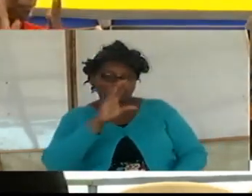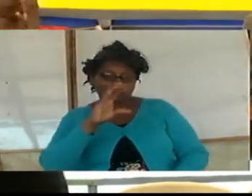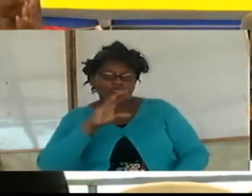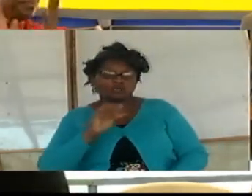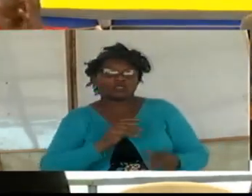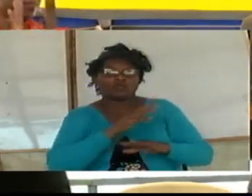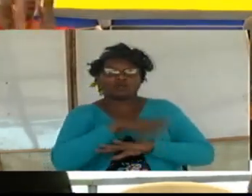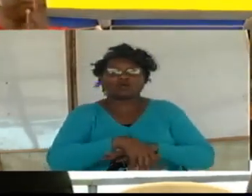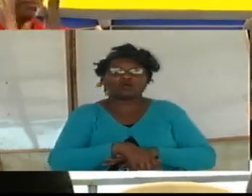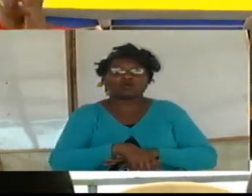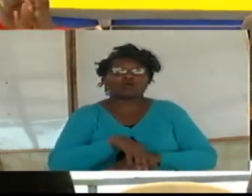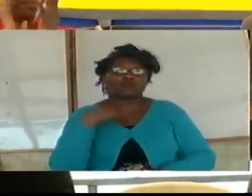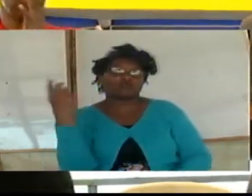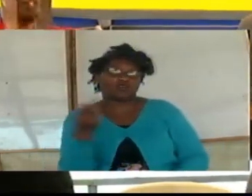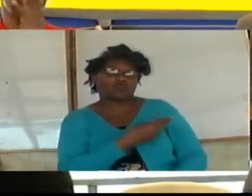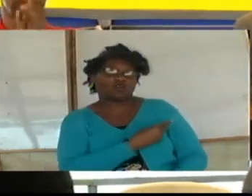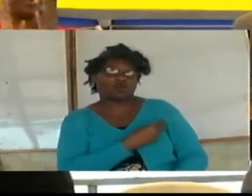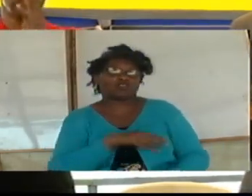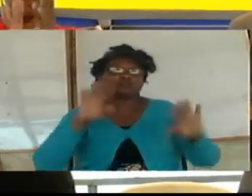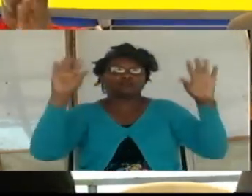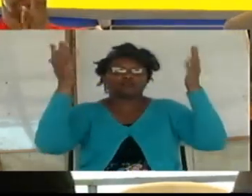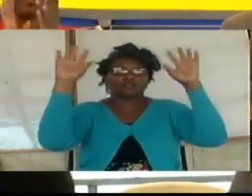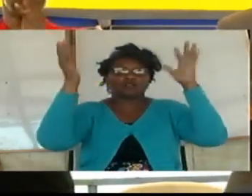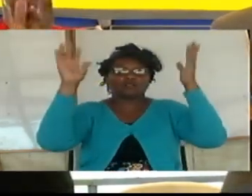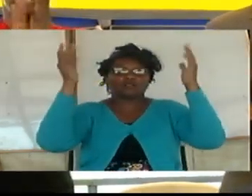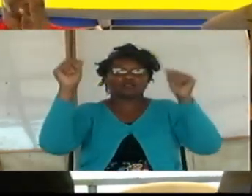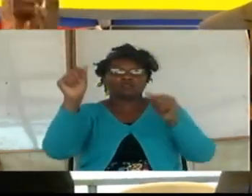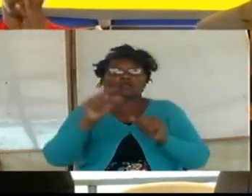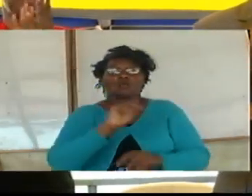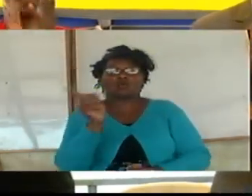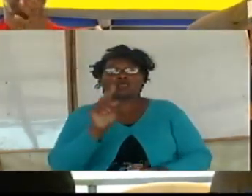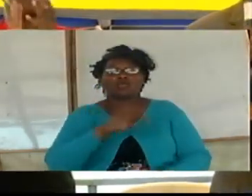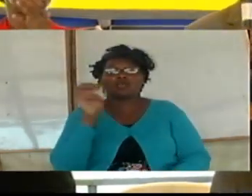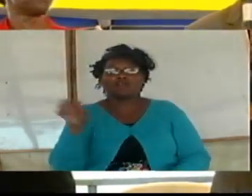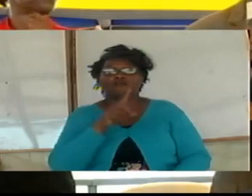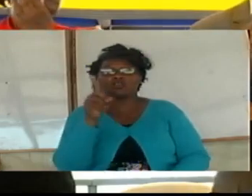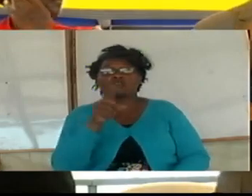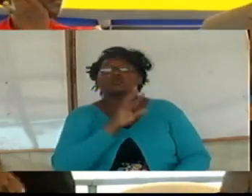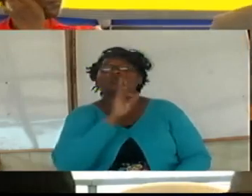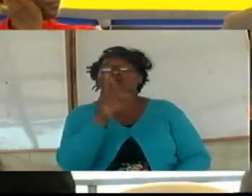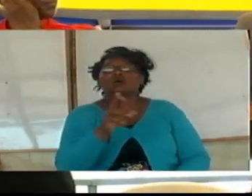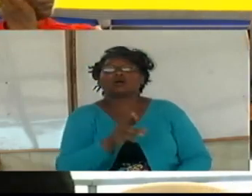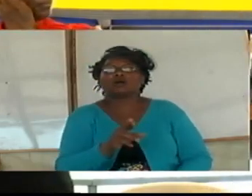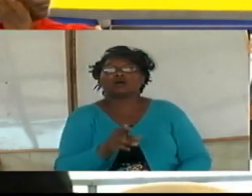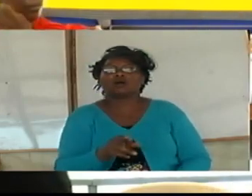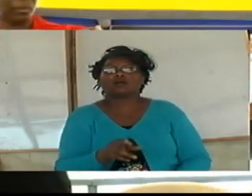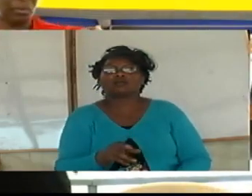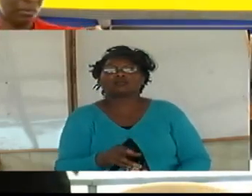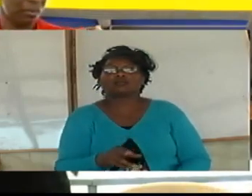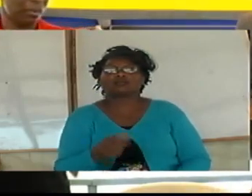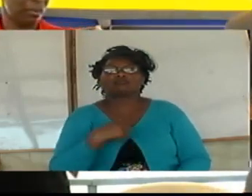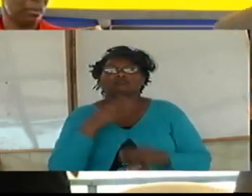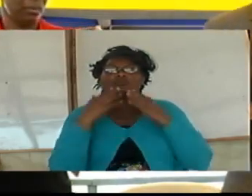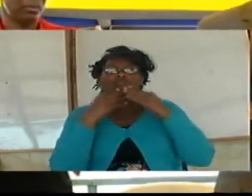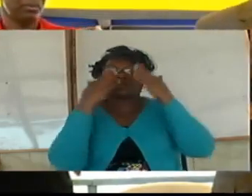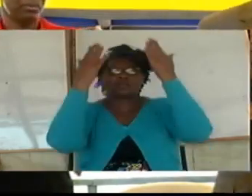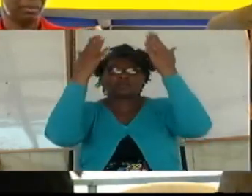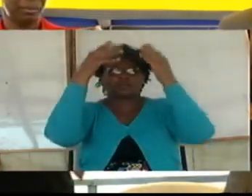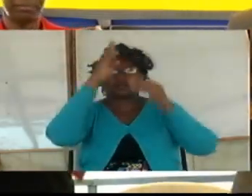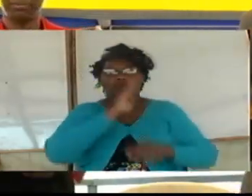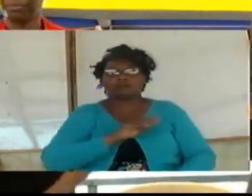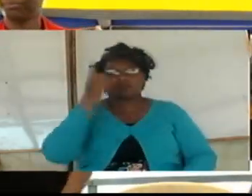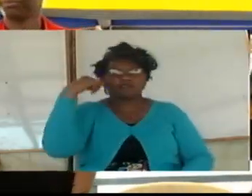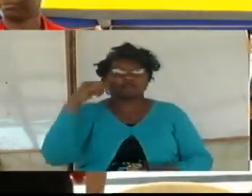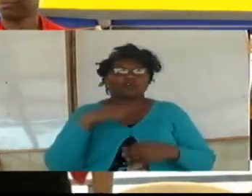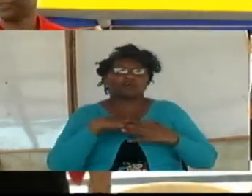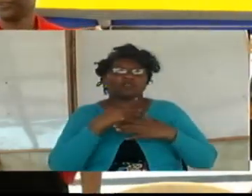together everywhere where you are for our great God. Amen. Praise God. I thank God for the blood. I